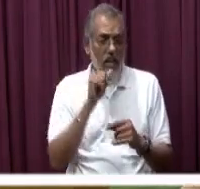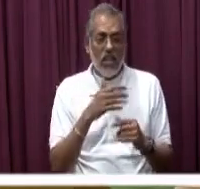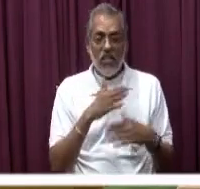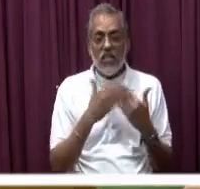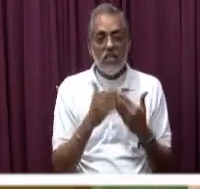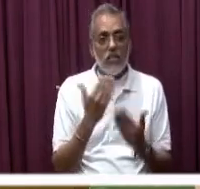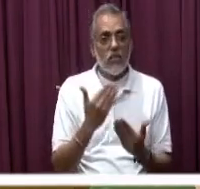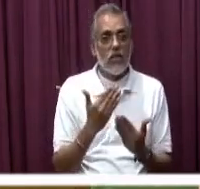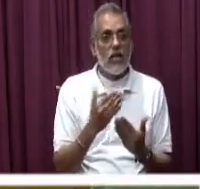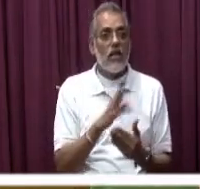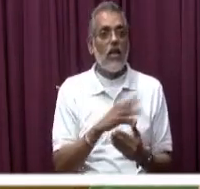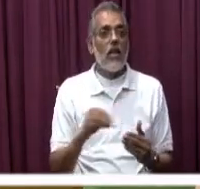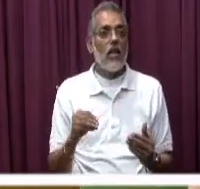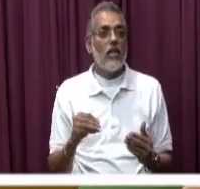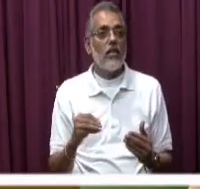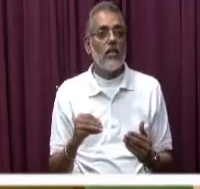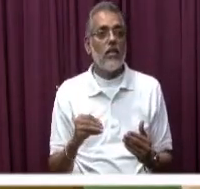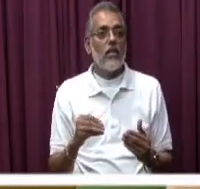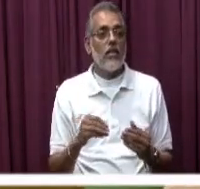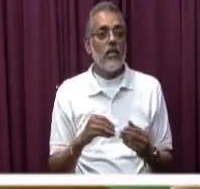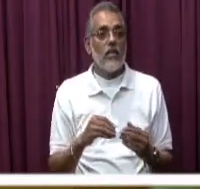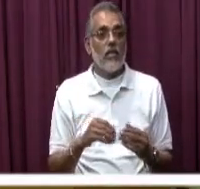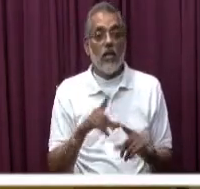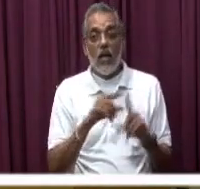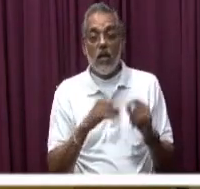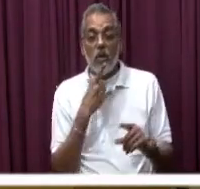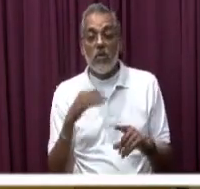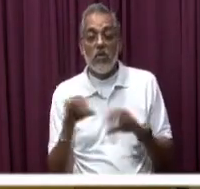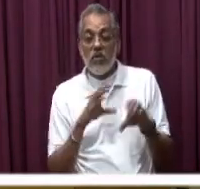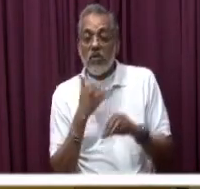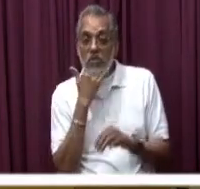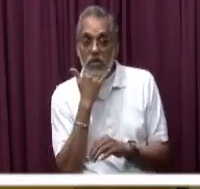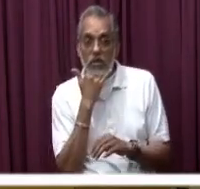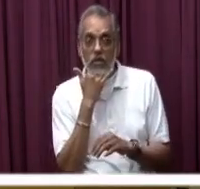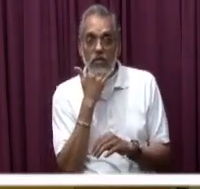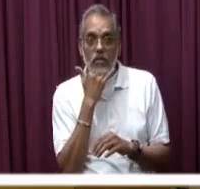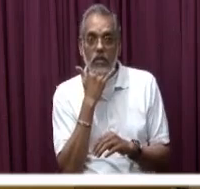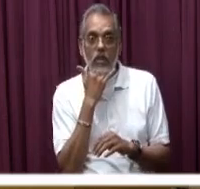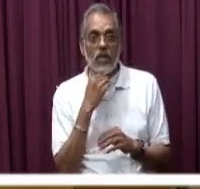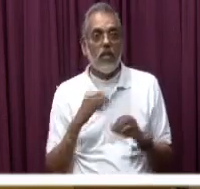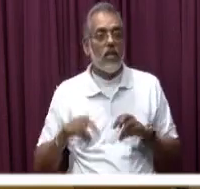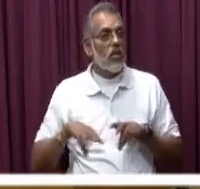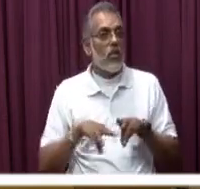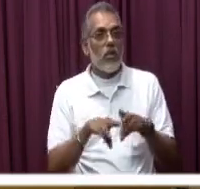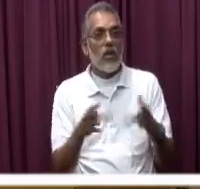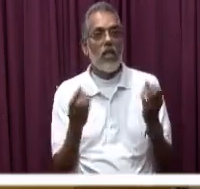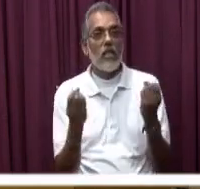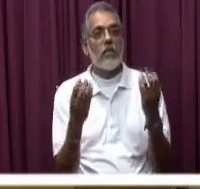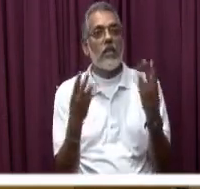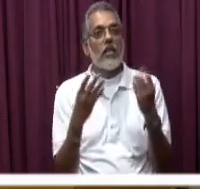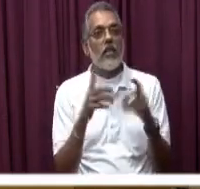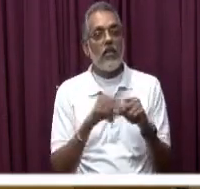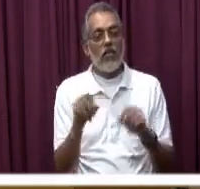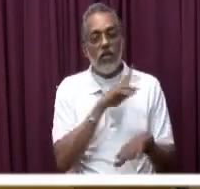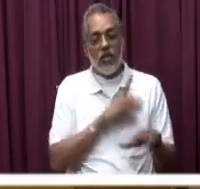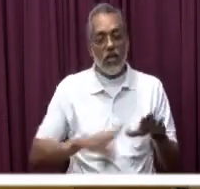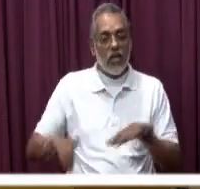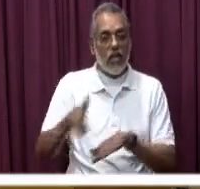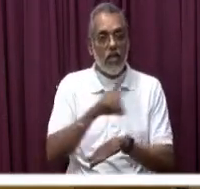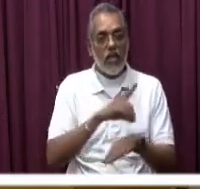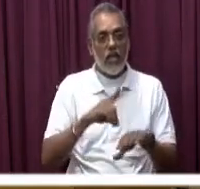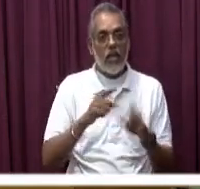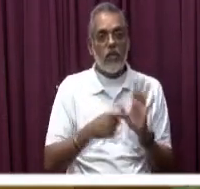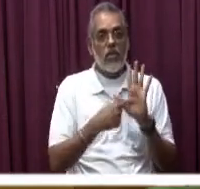as somehow even bigotry. There's so many ways in which the values of the kingdom are